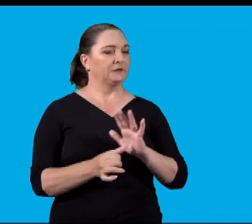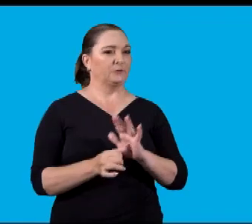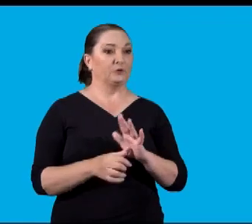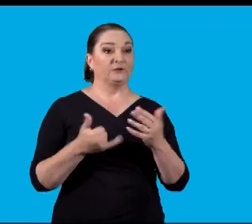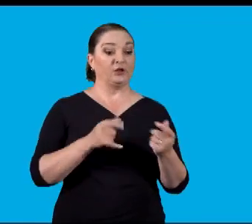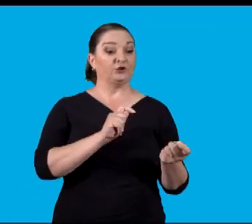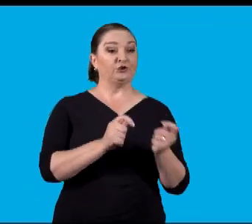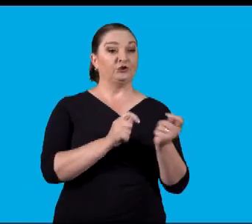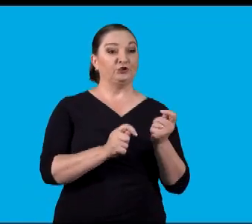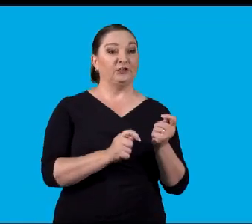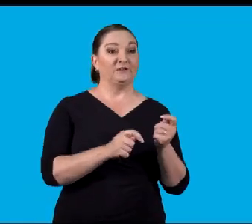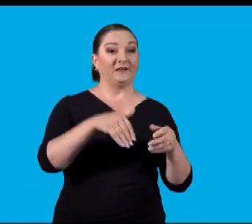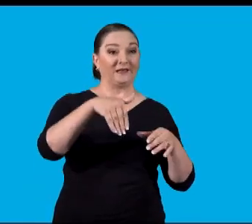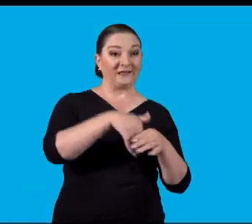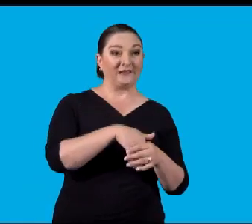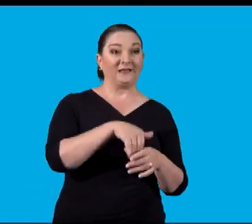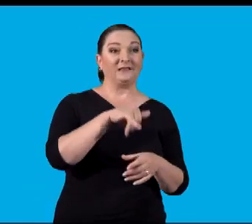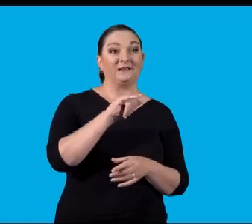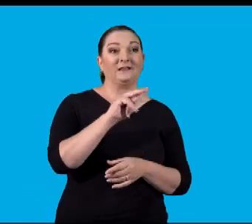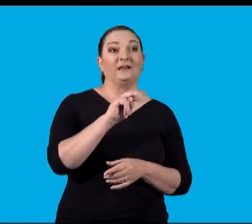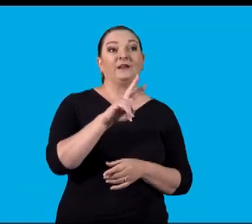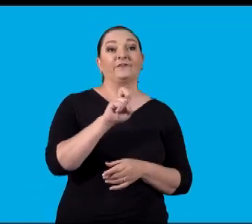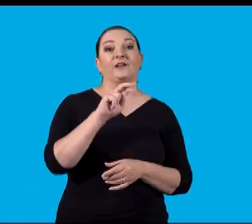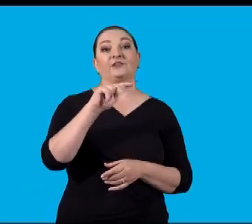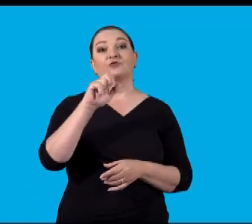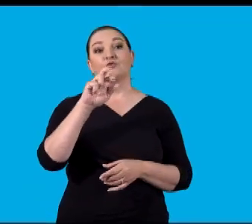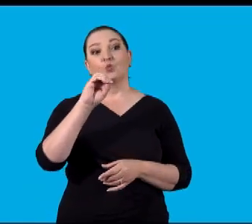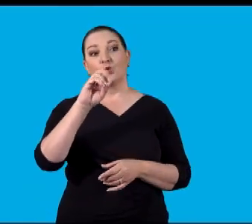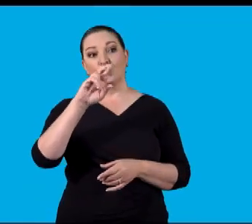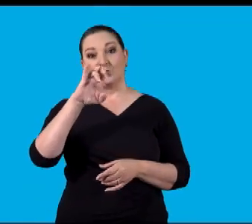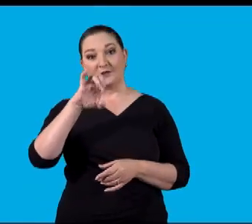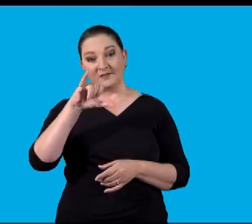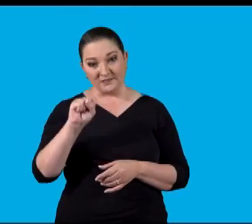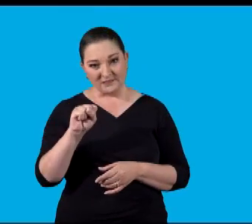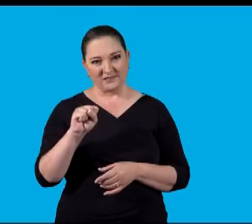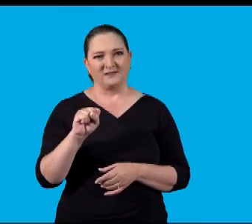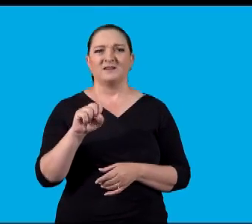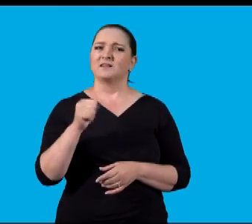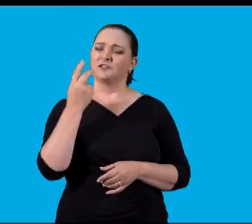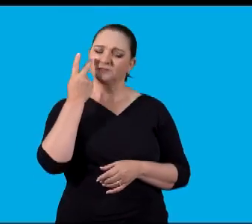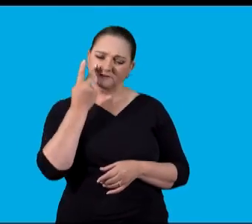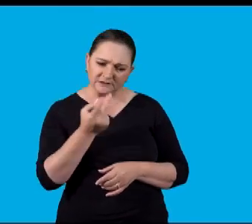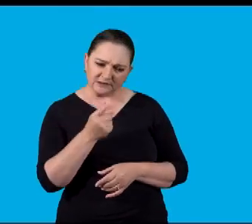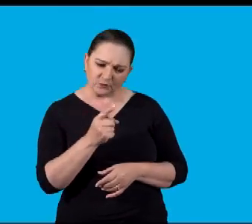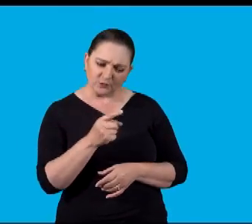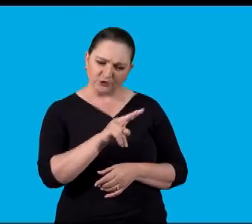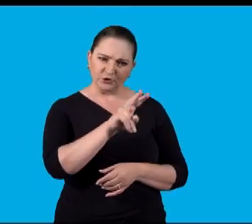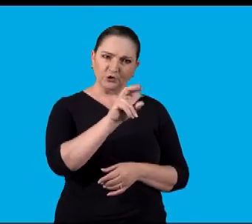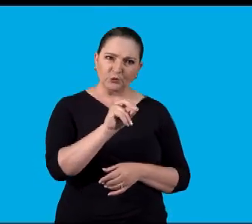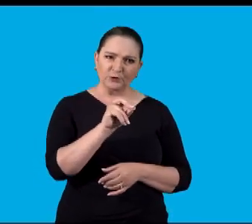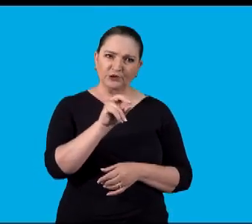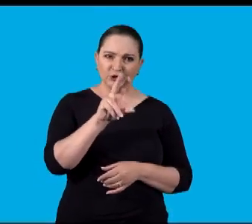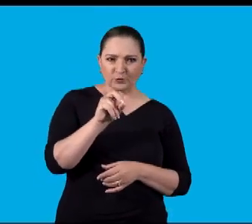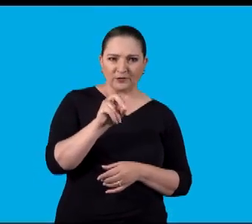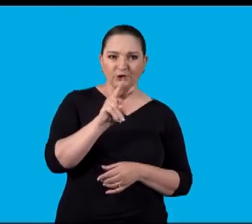changes in inventory. The changes in inventories. Okay. When you look at your inventories, you find that in 2020